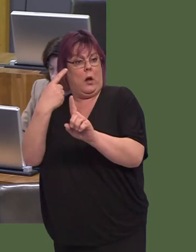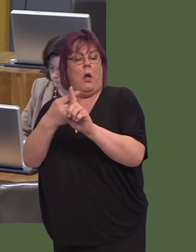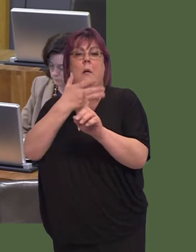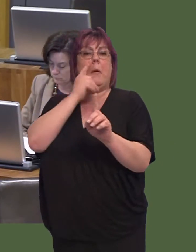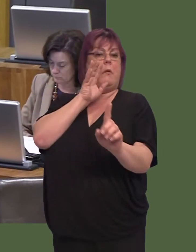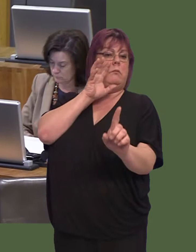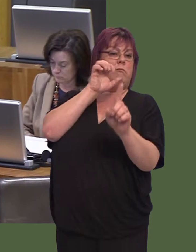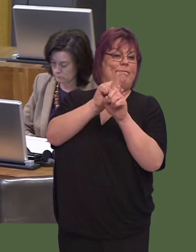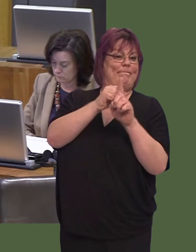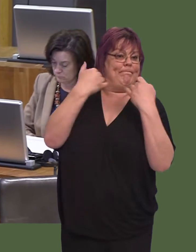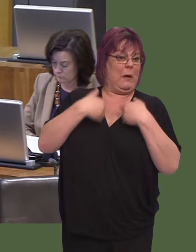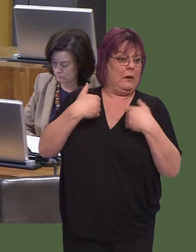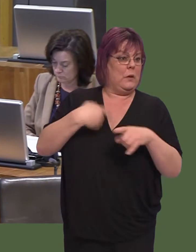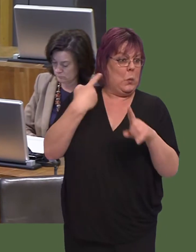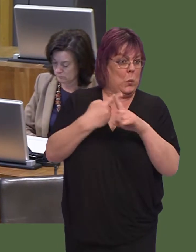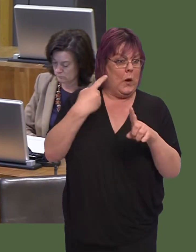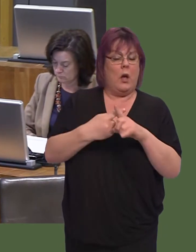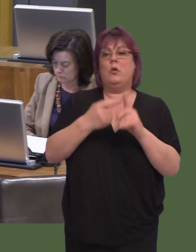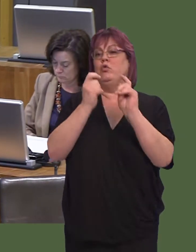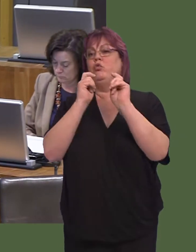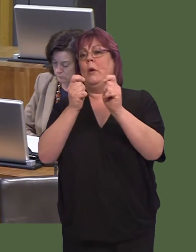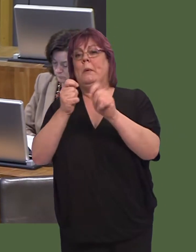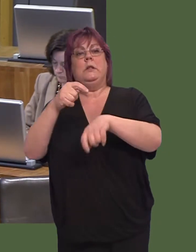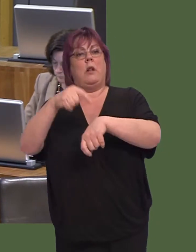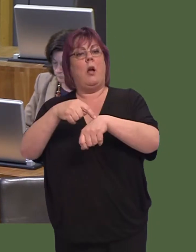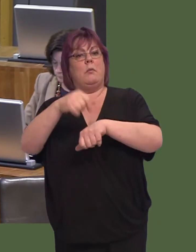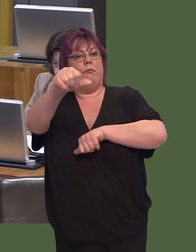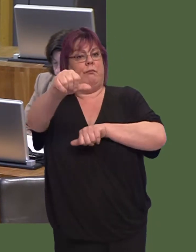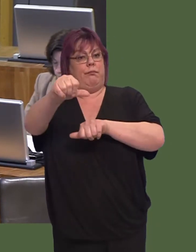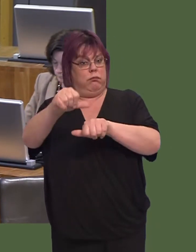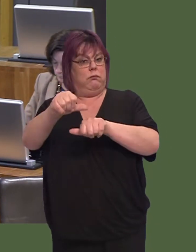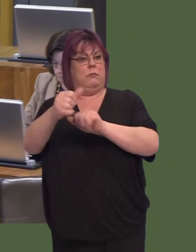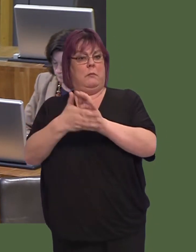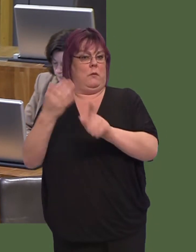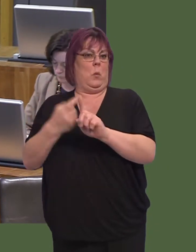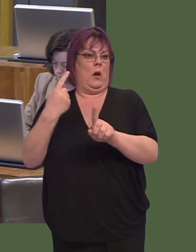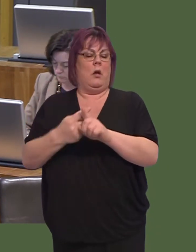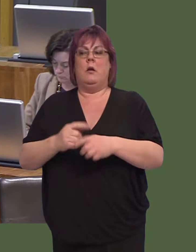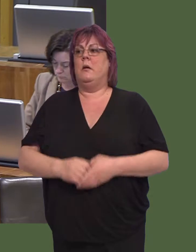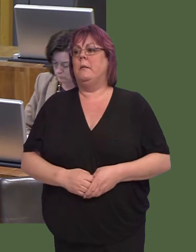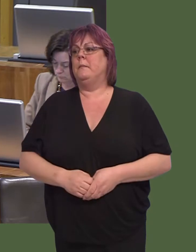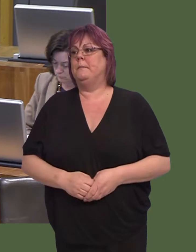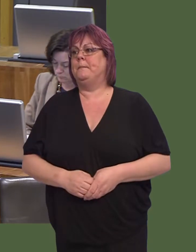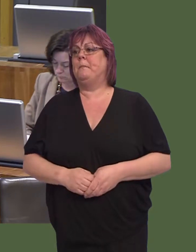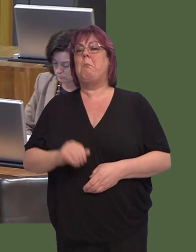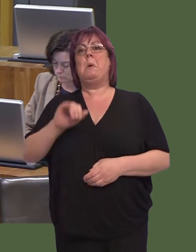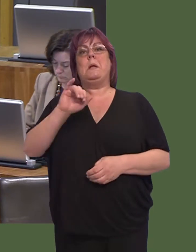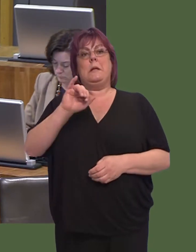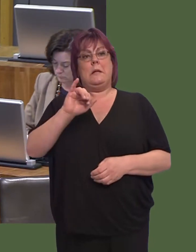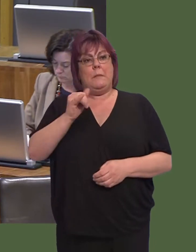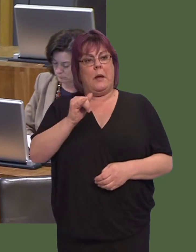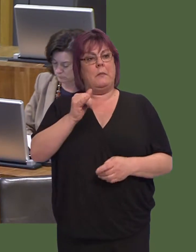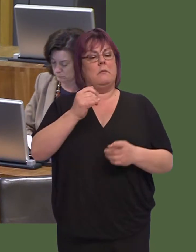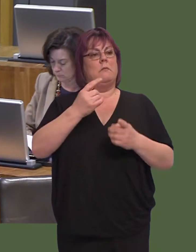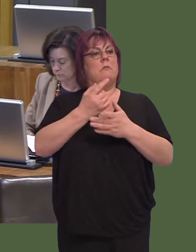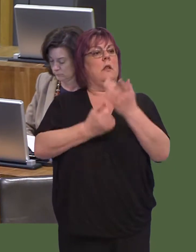of diagnostics, we see improvements in terms of referral to treatment times, but there will be occasions where some people are affected adversely. And